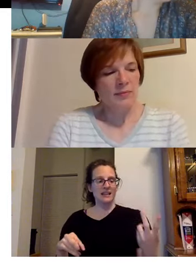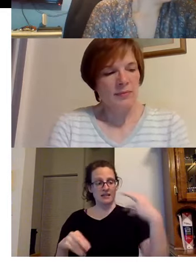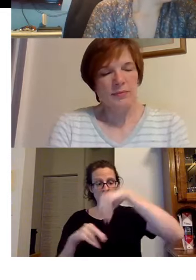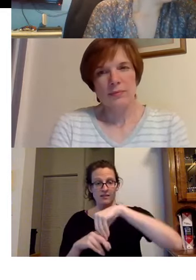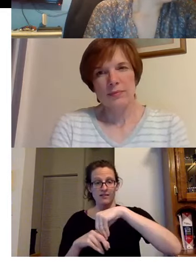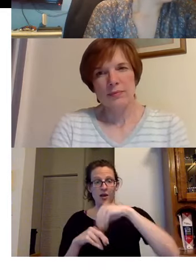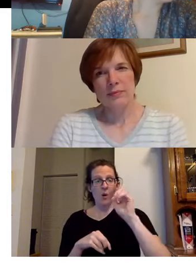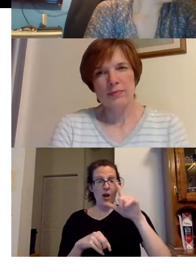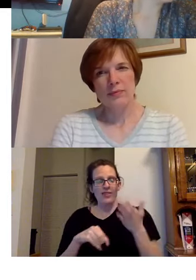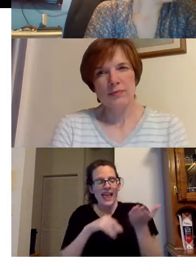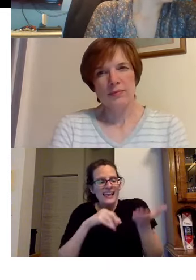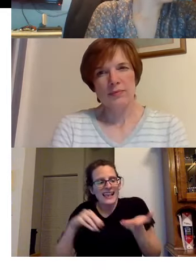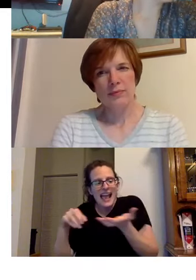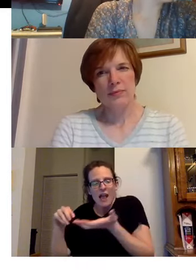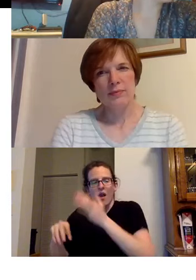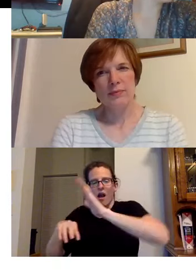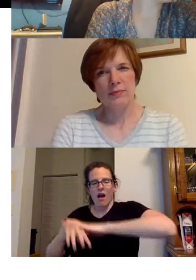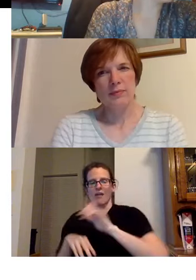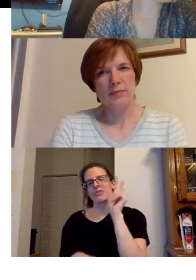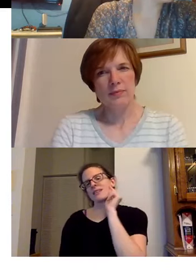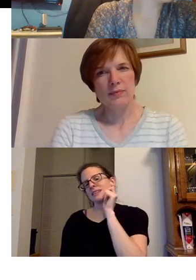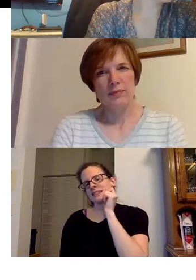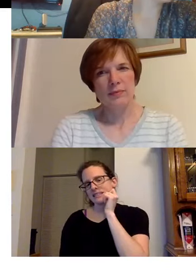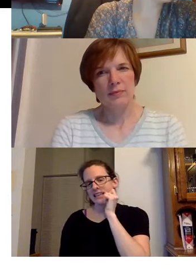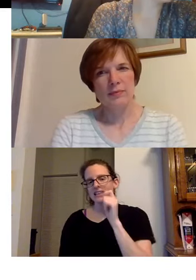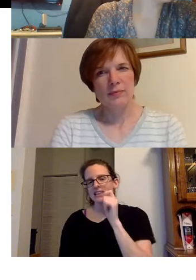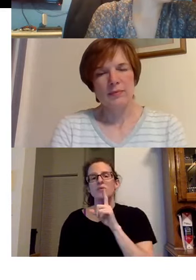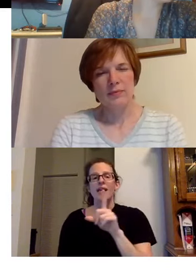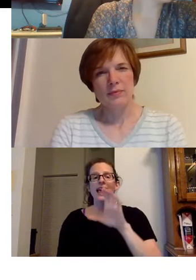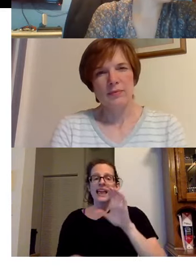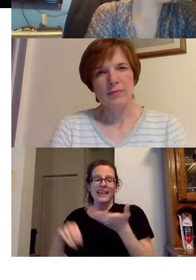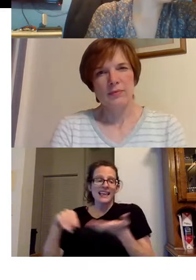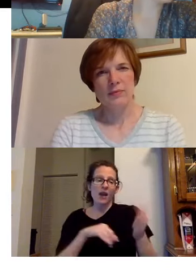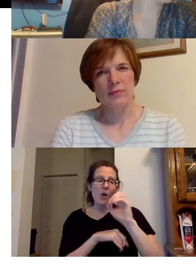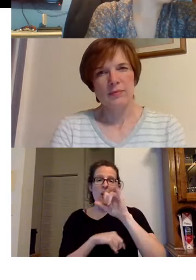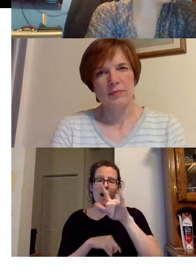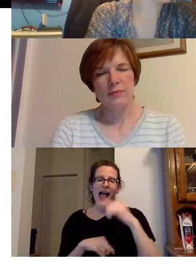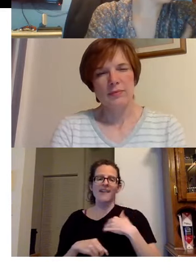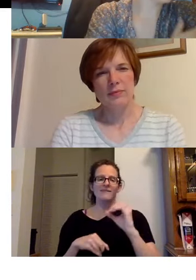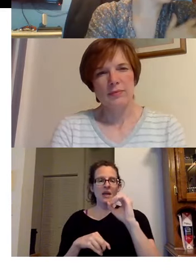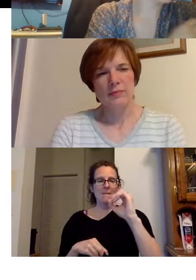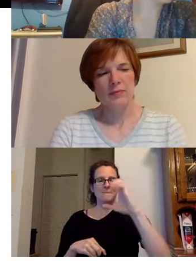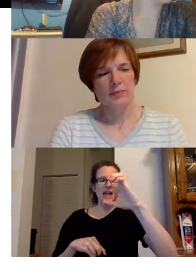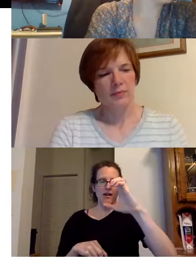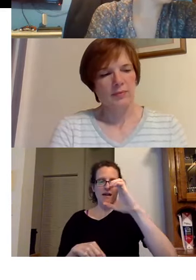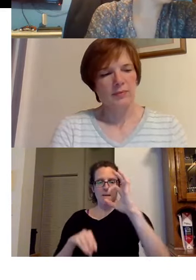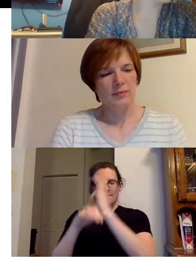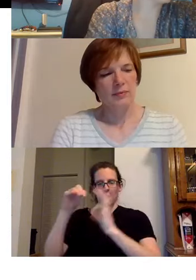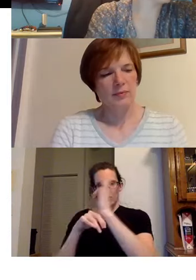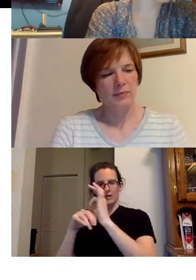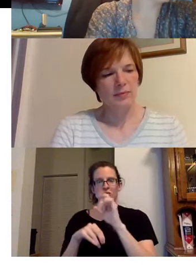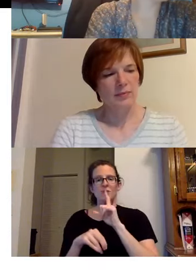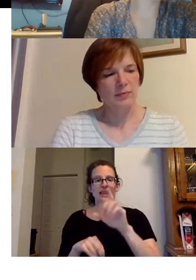your skin. So carrier oils have larger molecules than essential oils. Essential oils are very, very